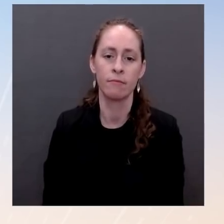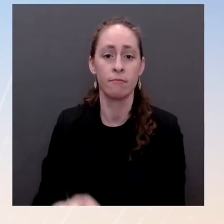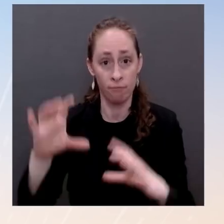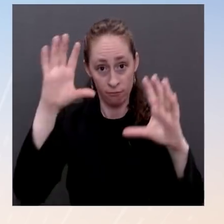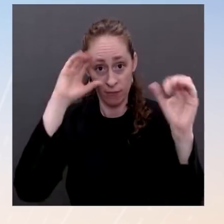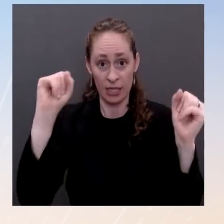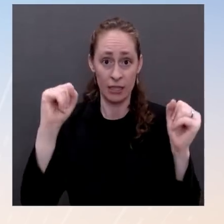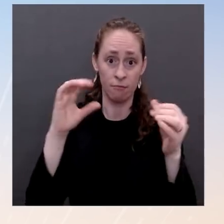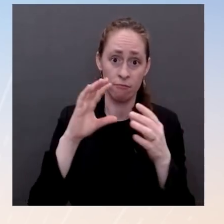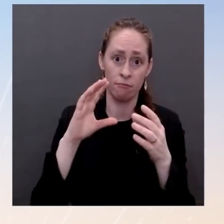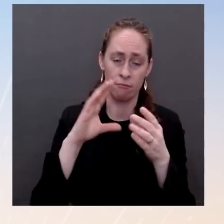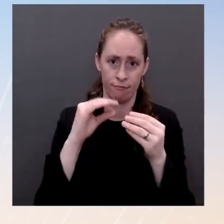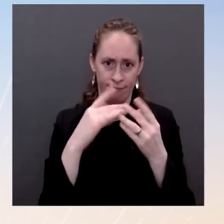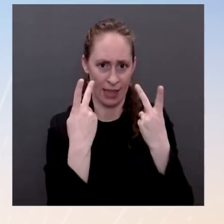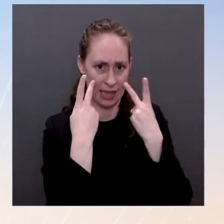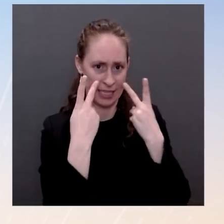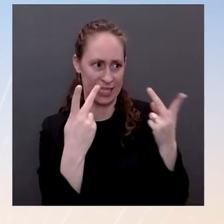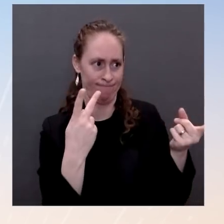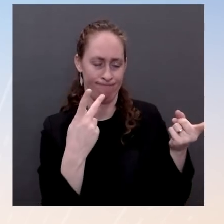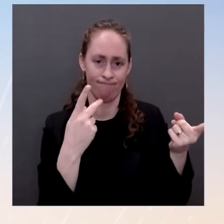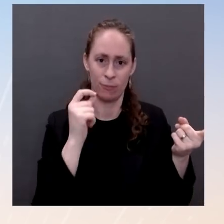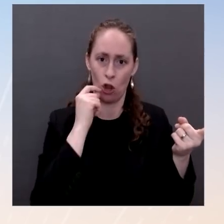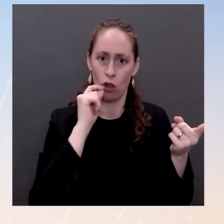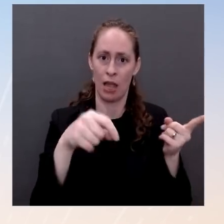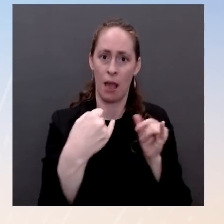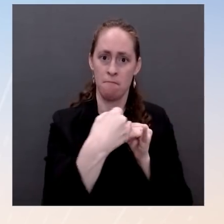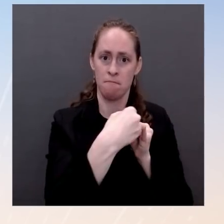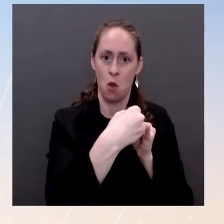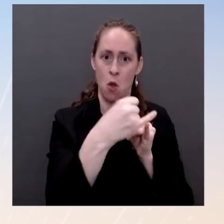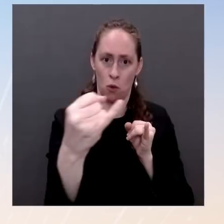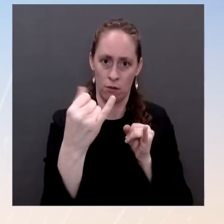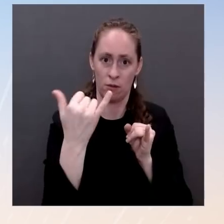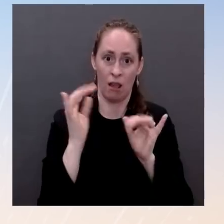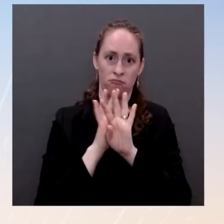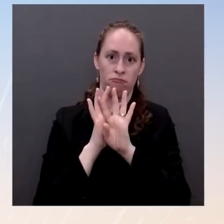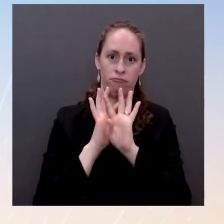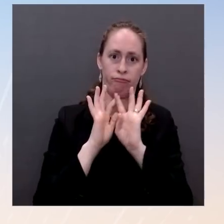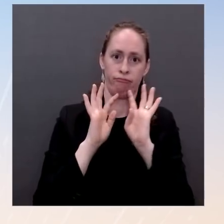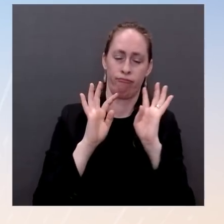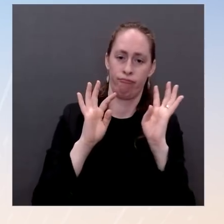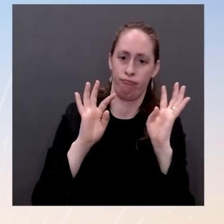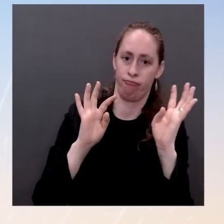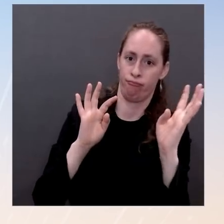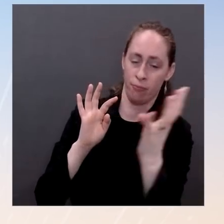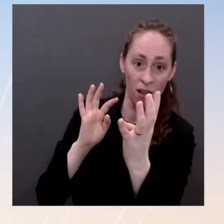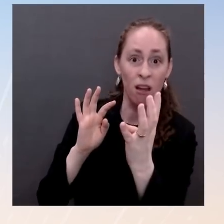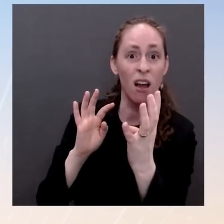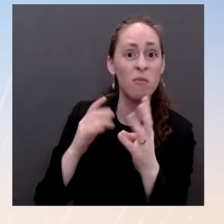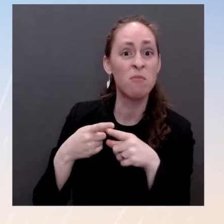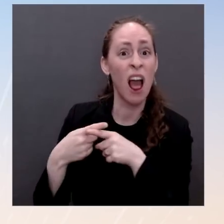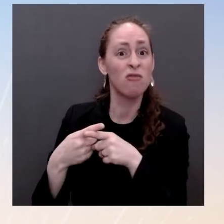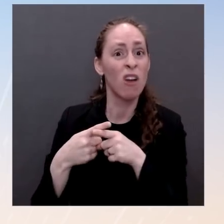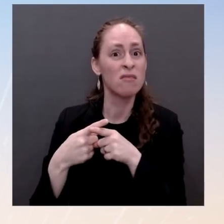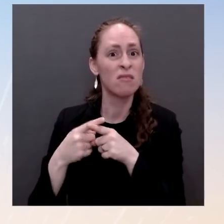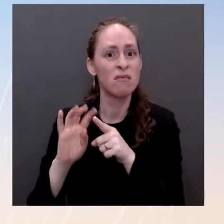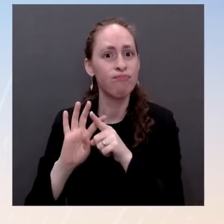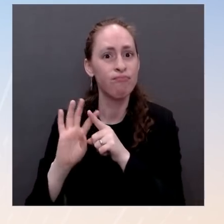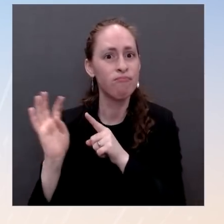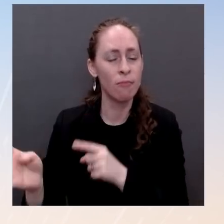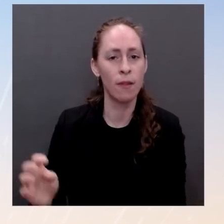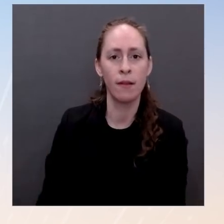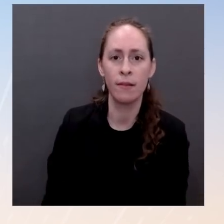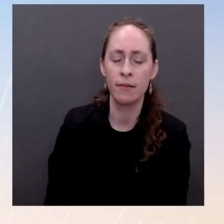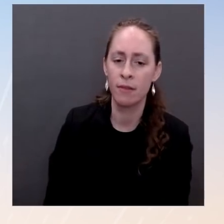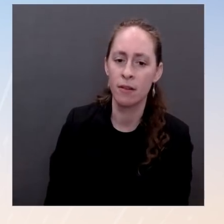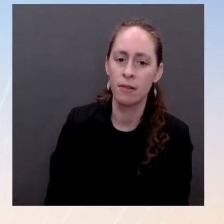think he felt it was important to give an assessment of where things stand. Secondly, regarding a gas tax holiday, you said, quote, all options remain on the